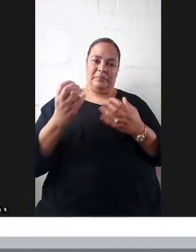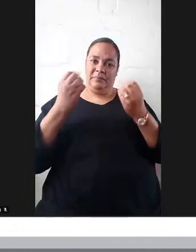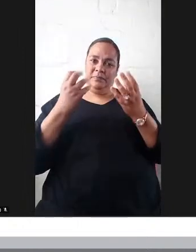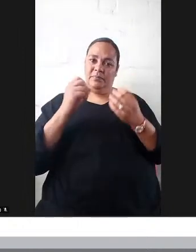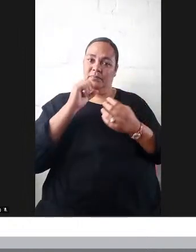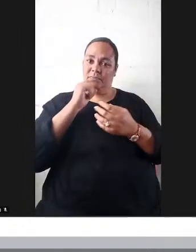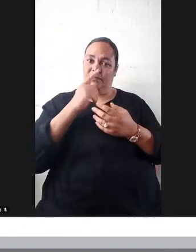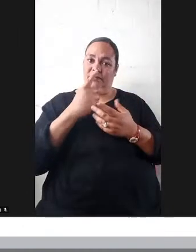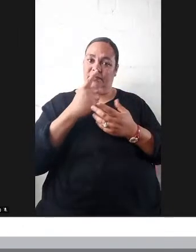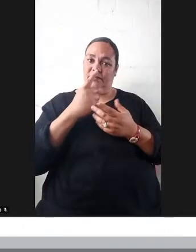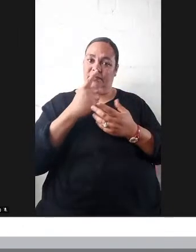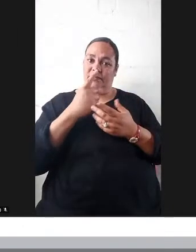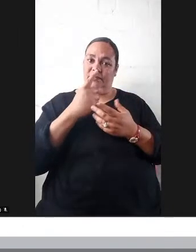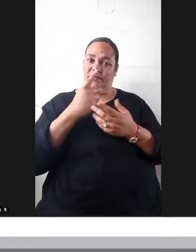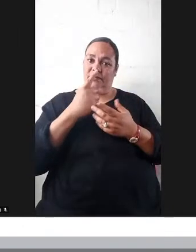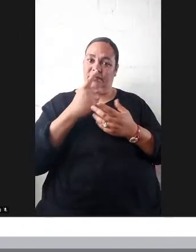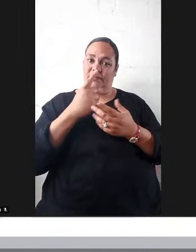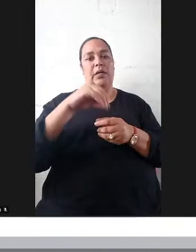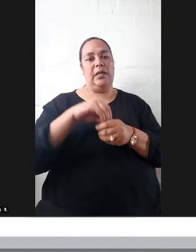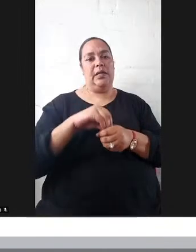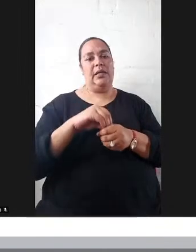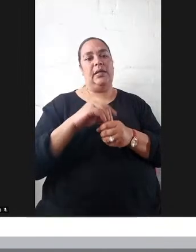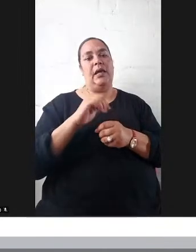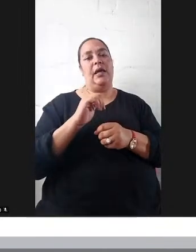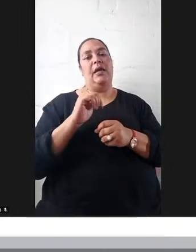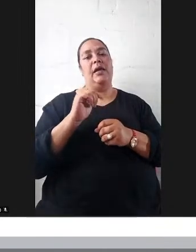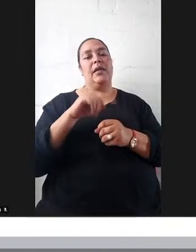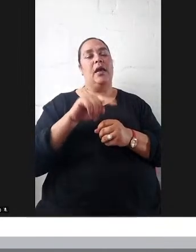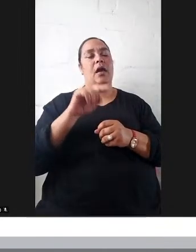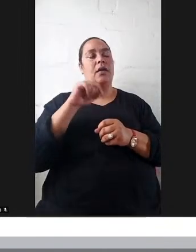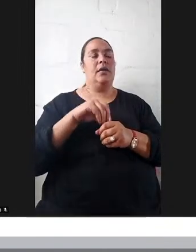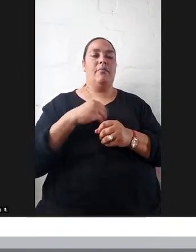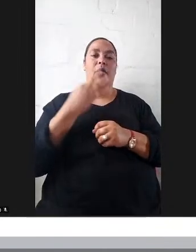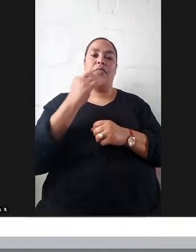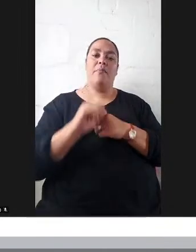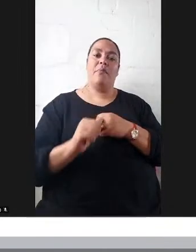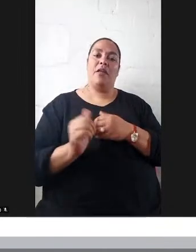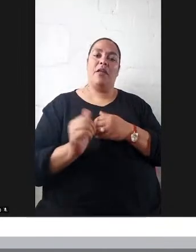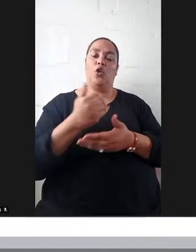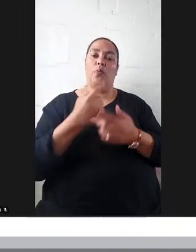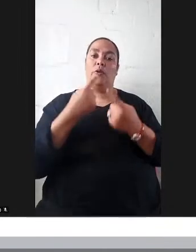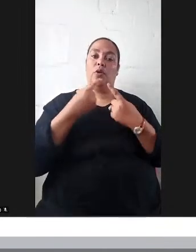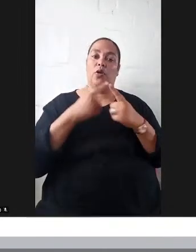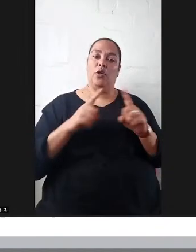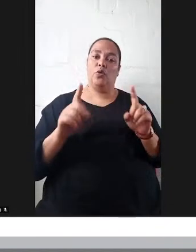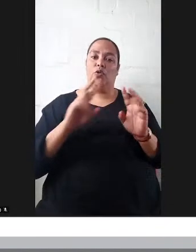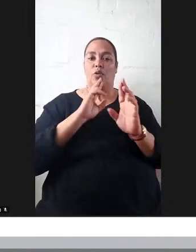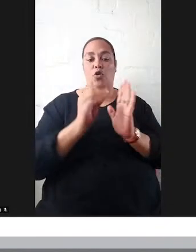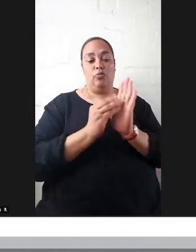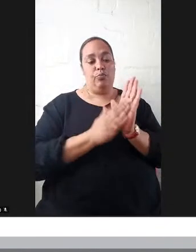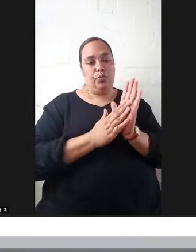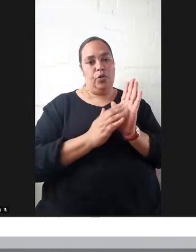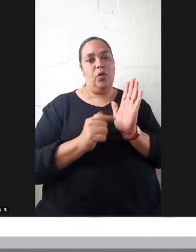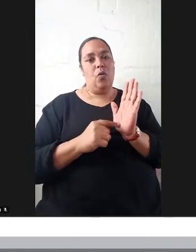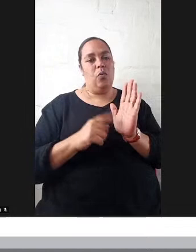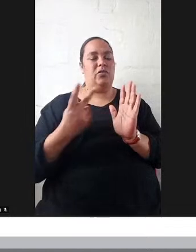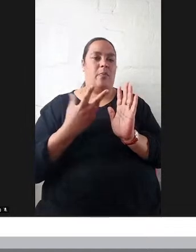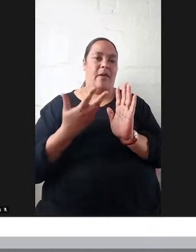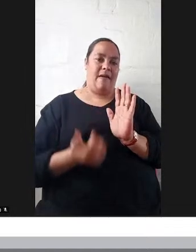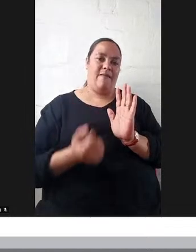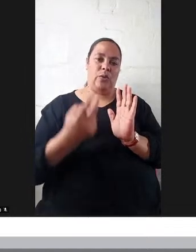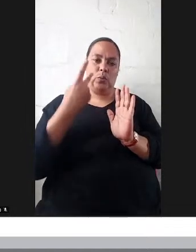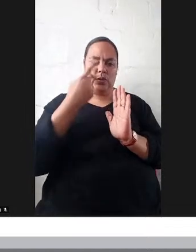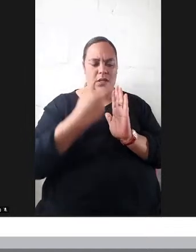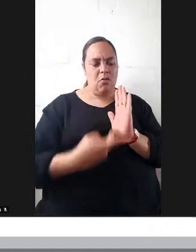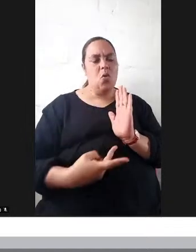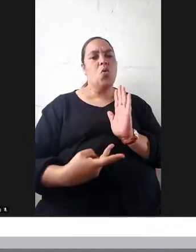produce in our quarterly procurement disclosure reports as well. So you can see the sort of